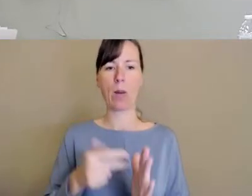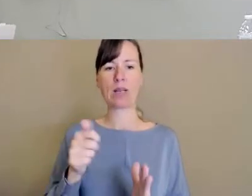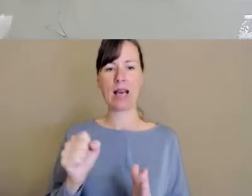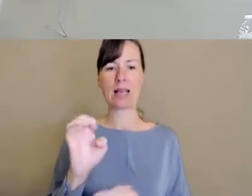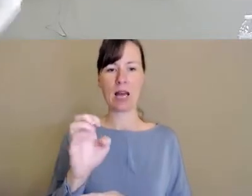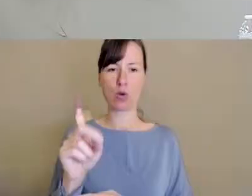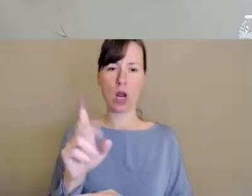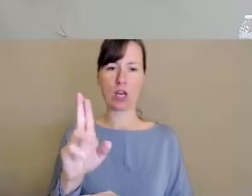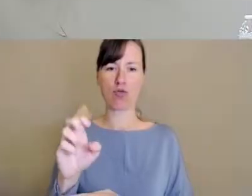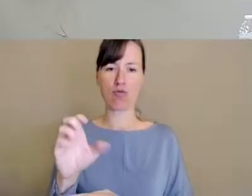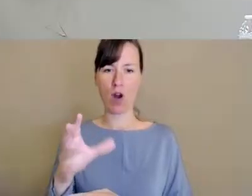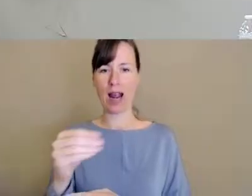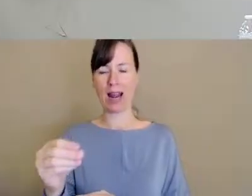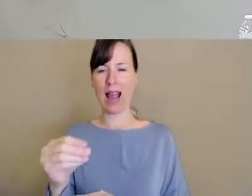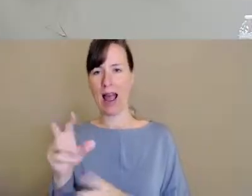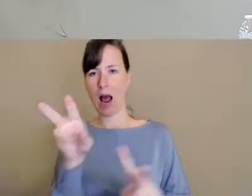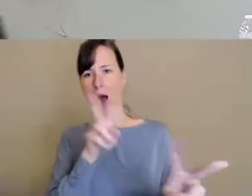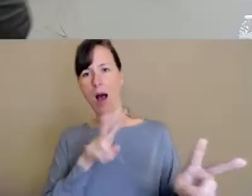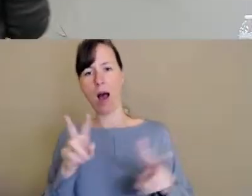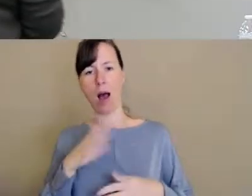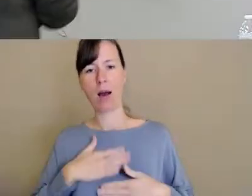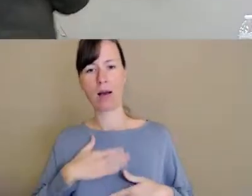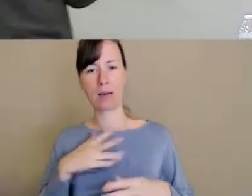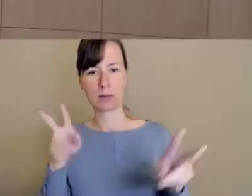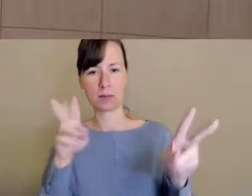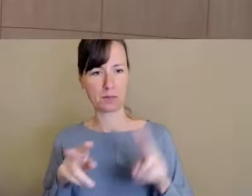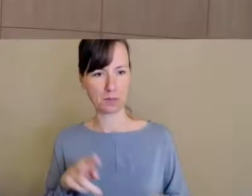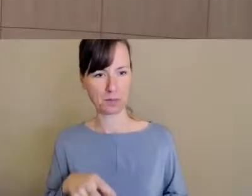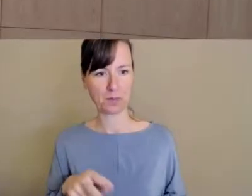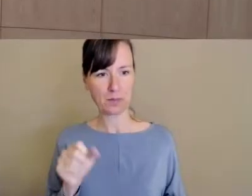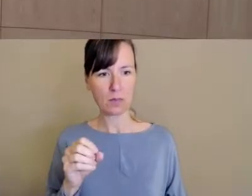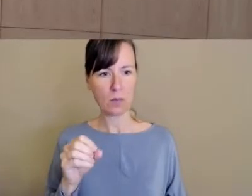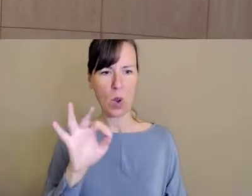who's joined. Thank you for that.